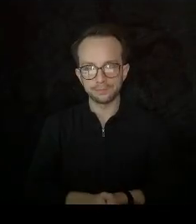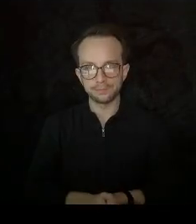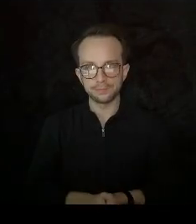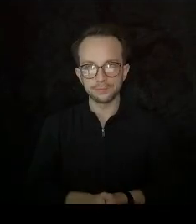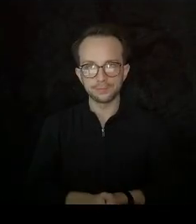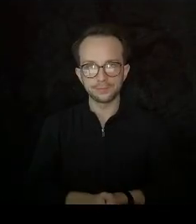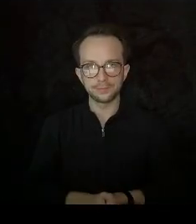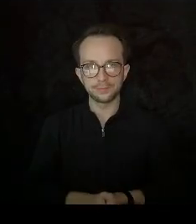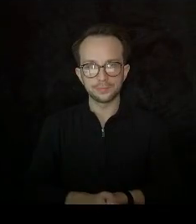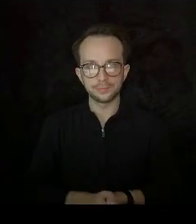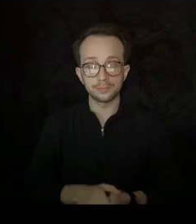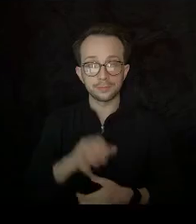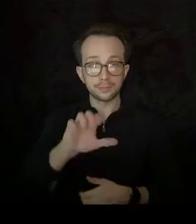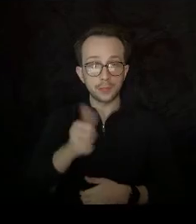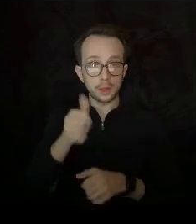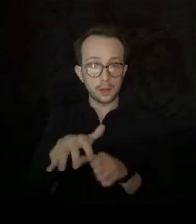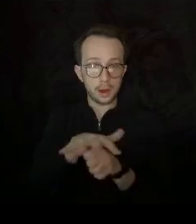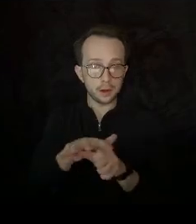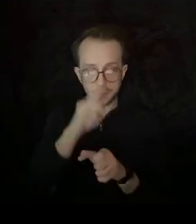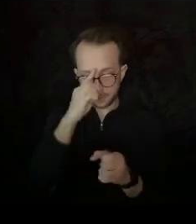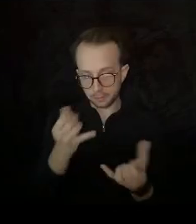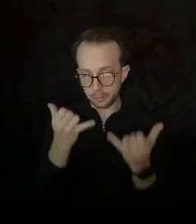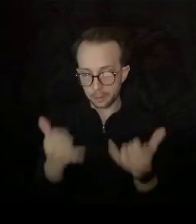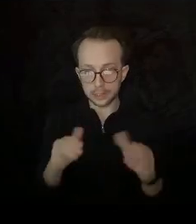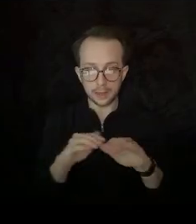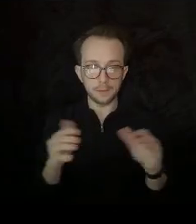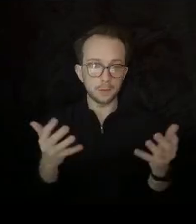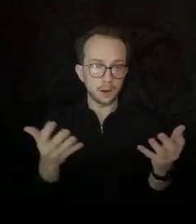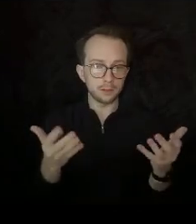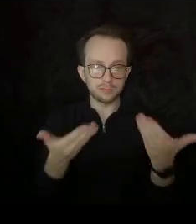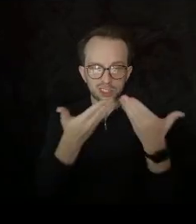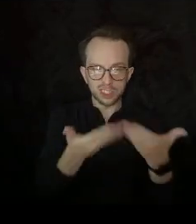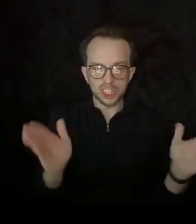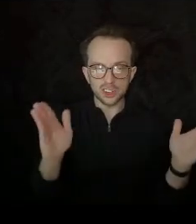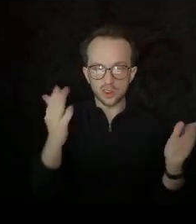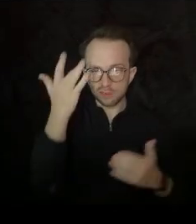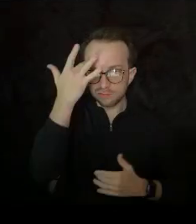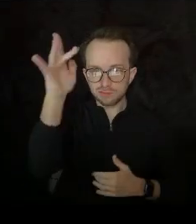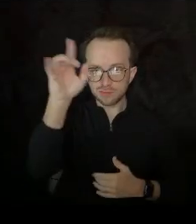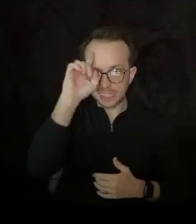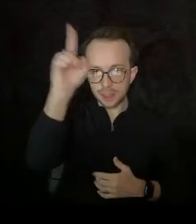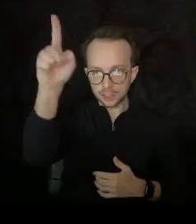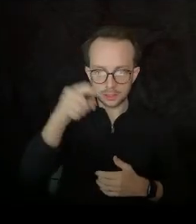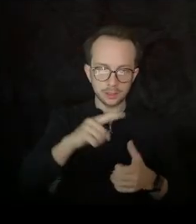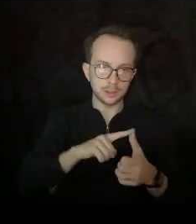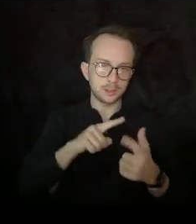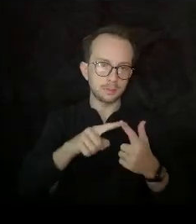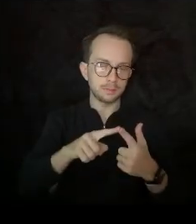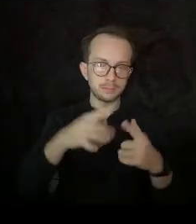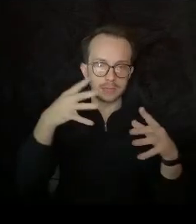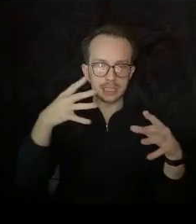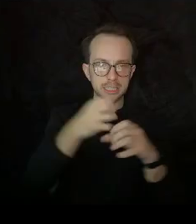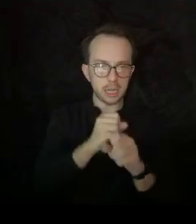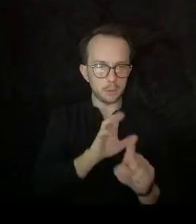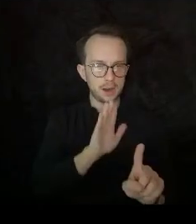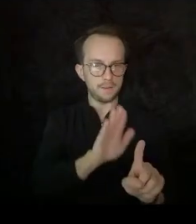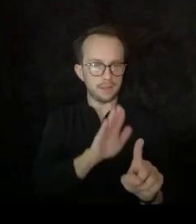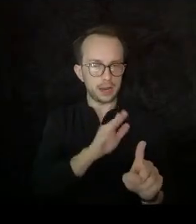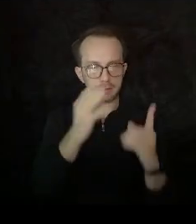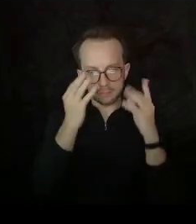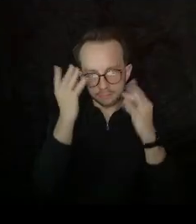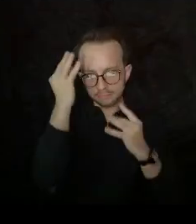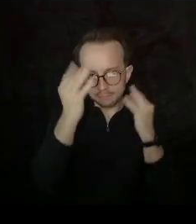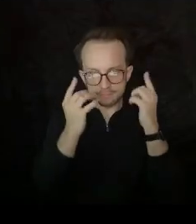More areas of the present levels are general intelligence, a summary of your child's thinking and reasoning abilities,